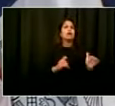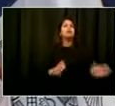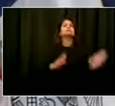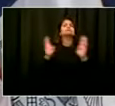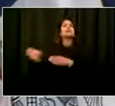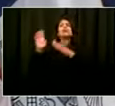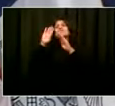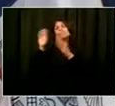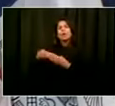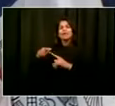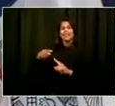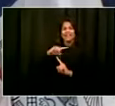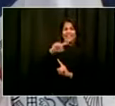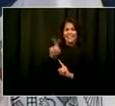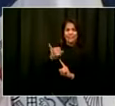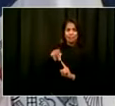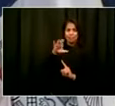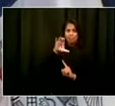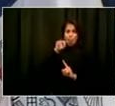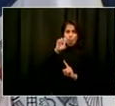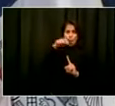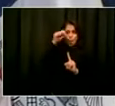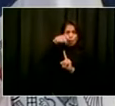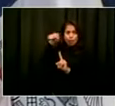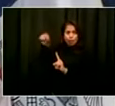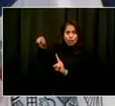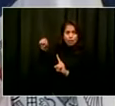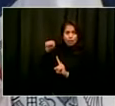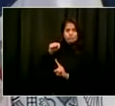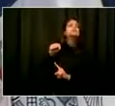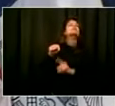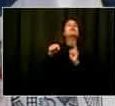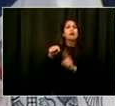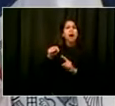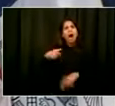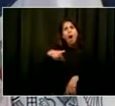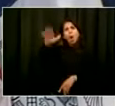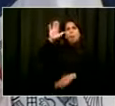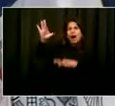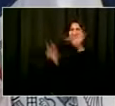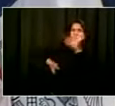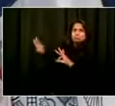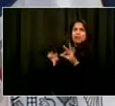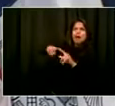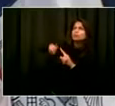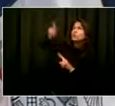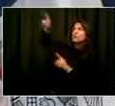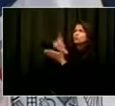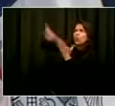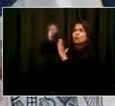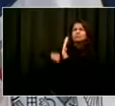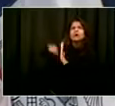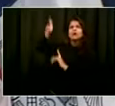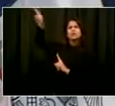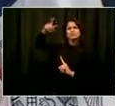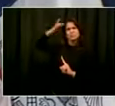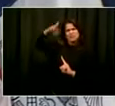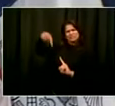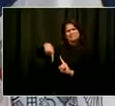make that the coin of the realm. And we're going to have that conversation with the state as well about the virtue of that